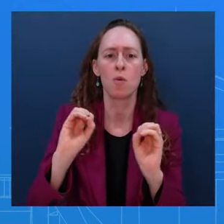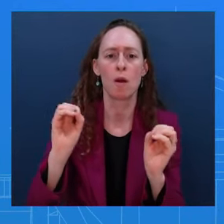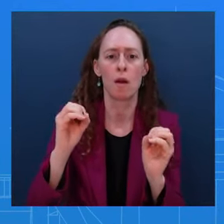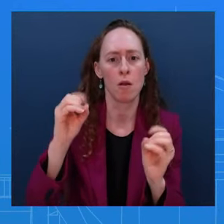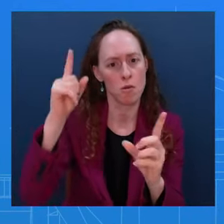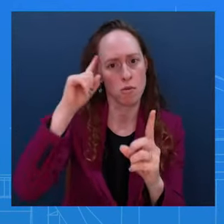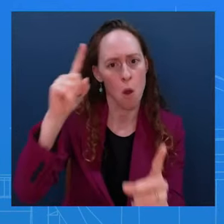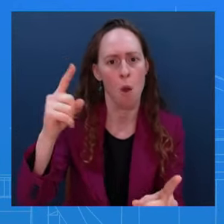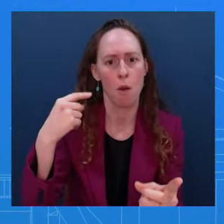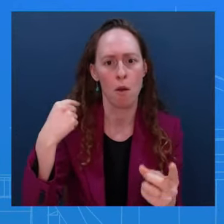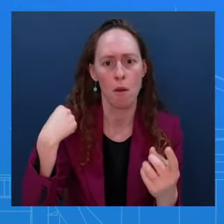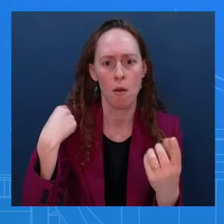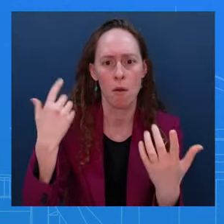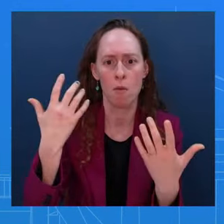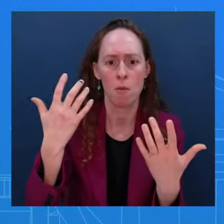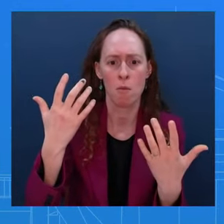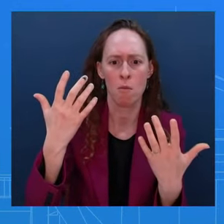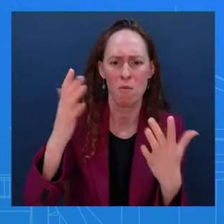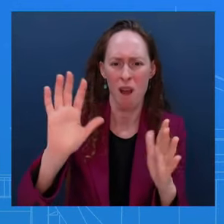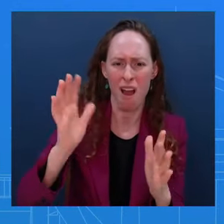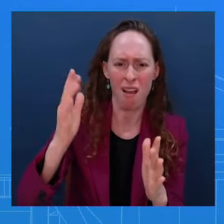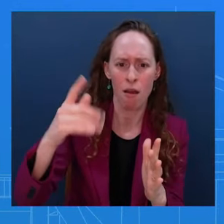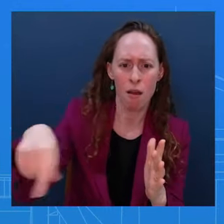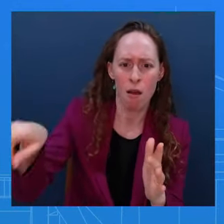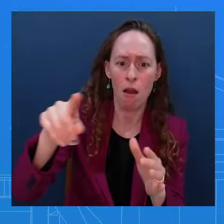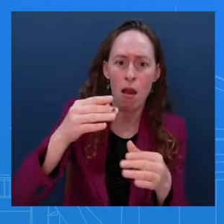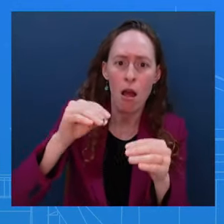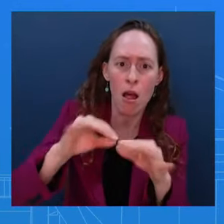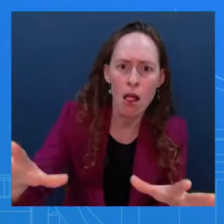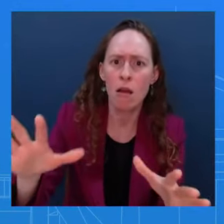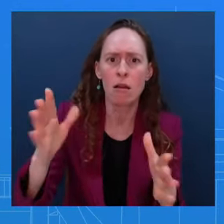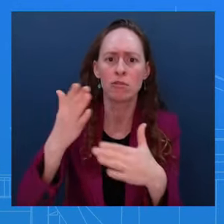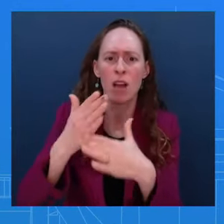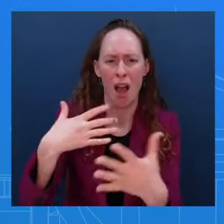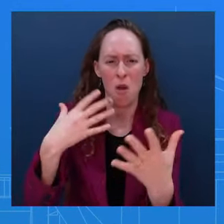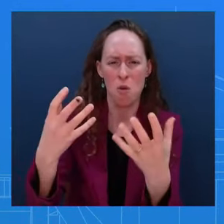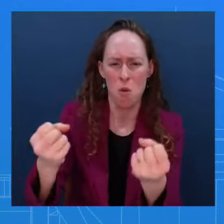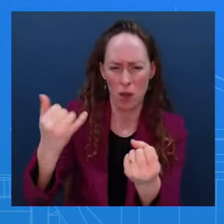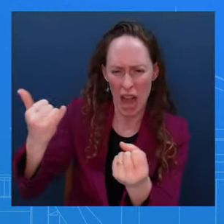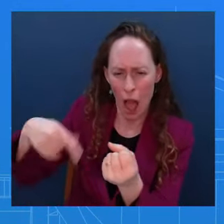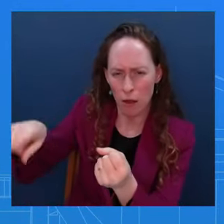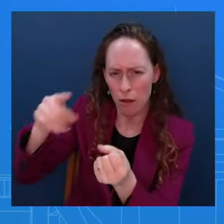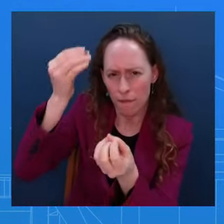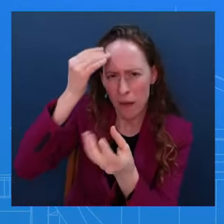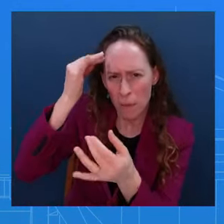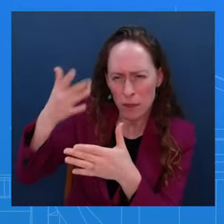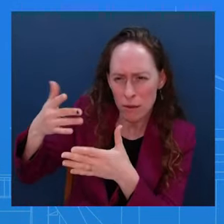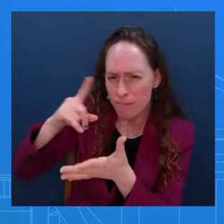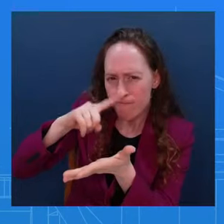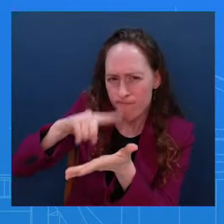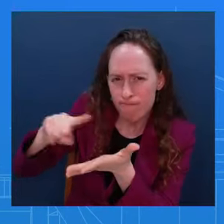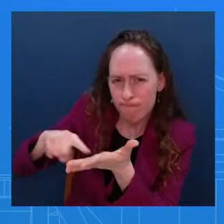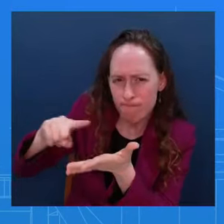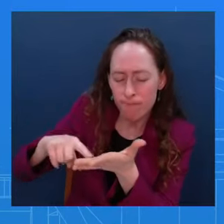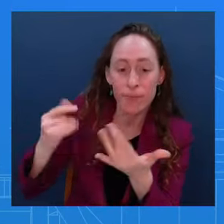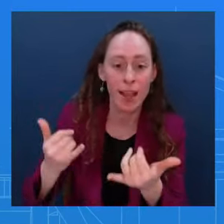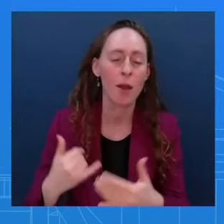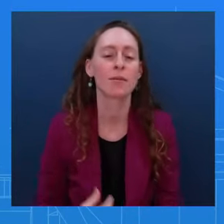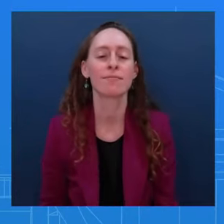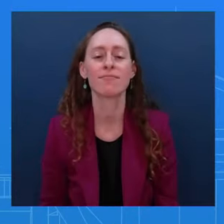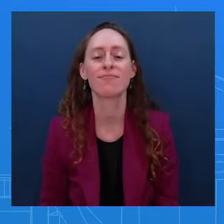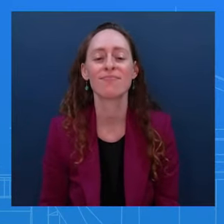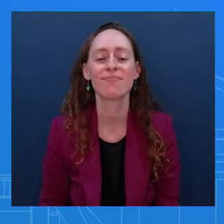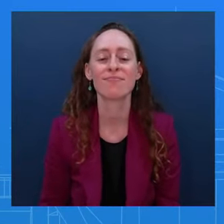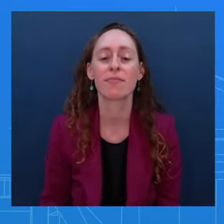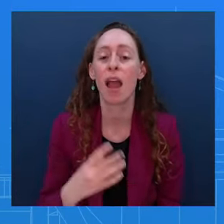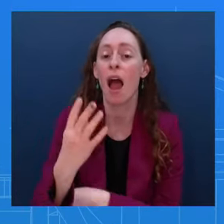our way through that analysis right now with the intelligence community. And if I could really quickly on Israel, it's our understanding that the CIA Director Bill Burns traveled to Israel to